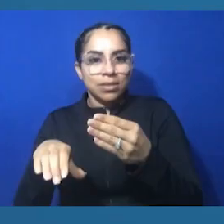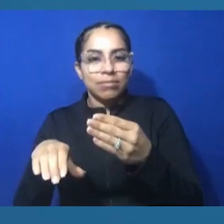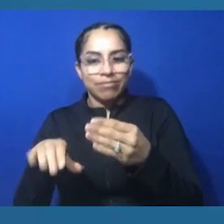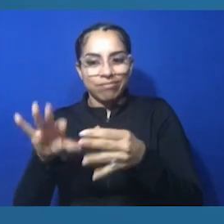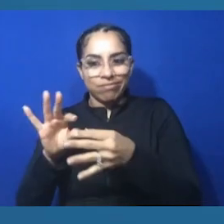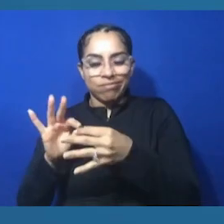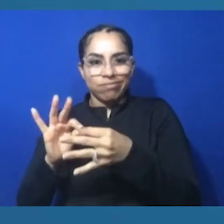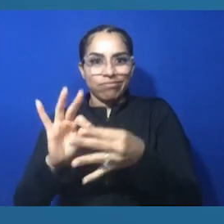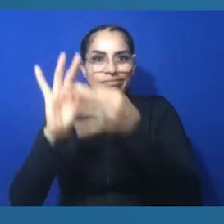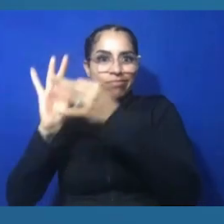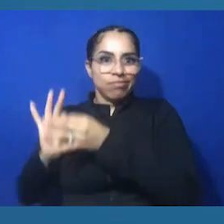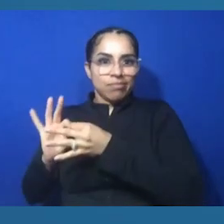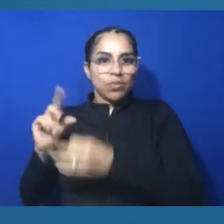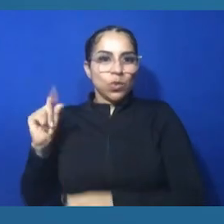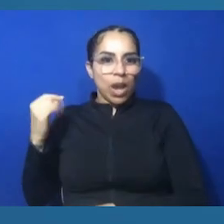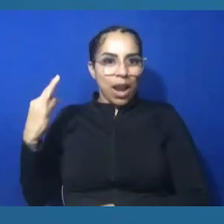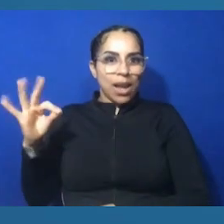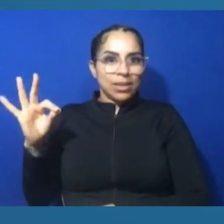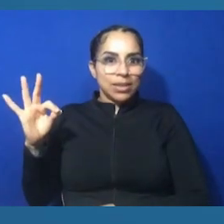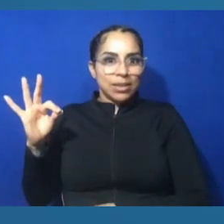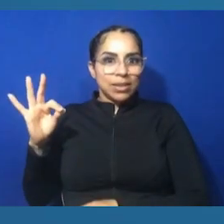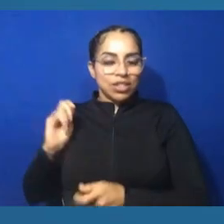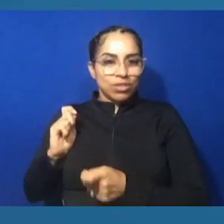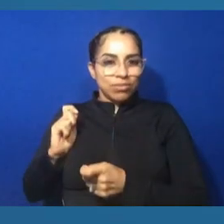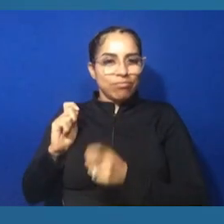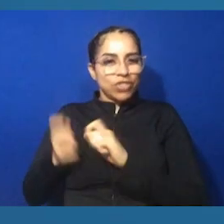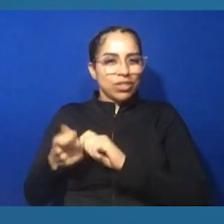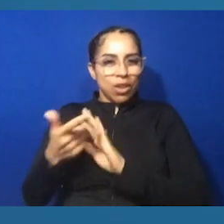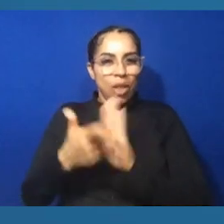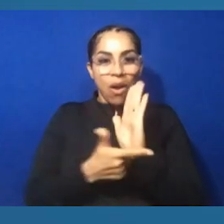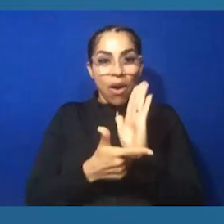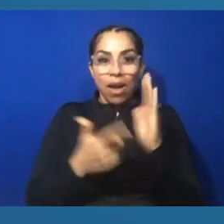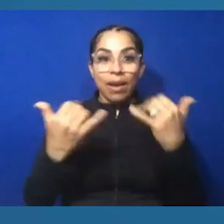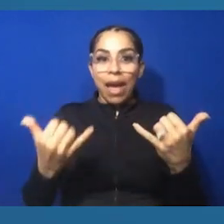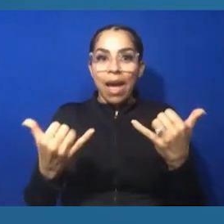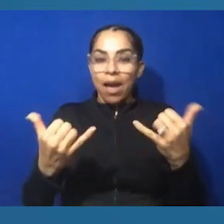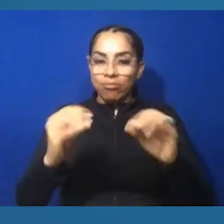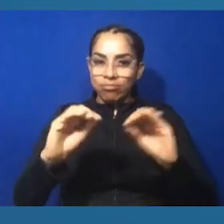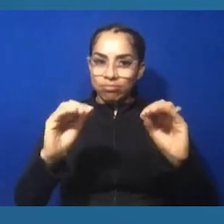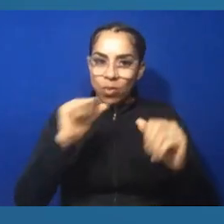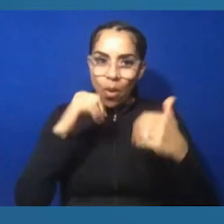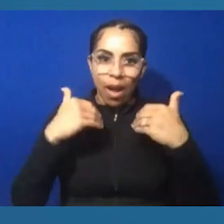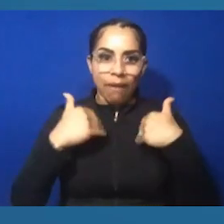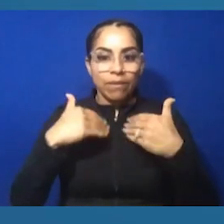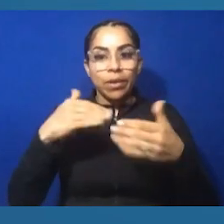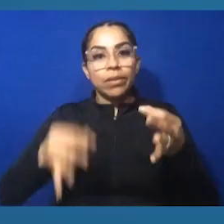And now we don't have those dismissals for,